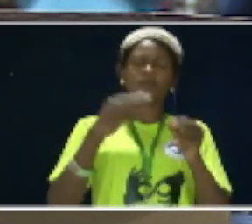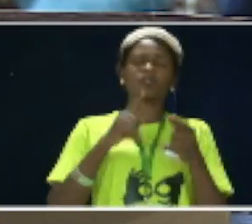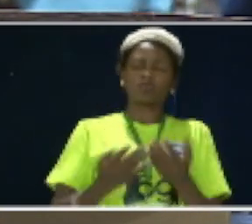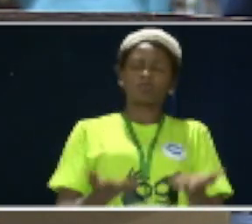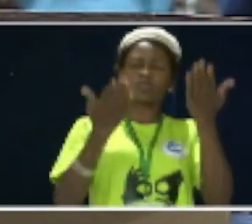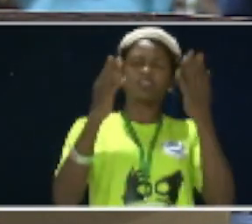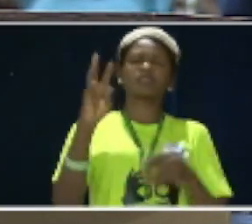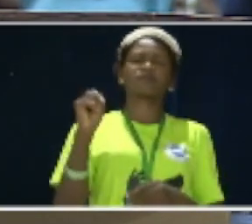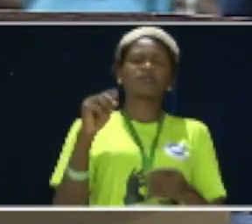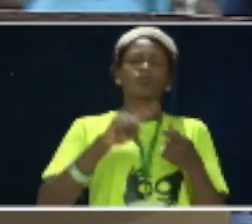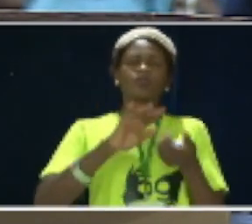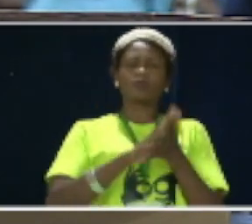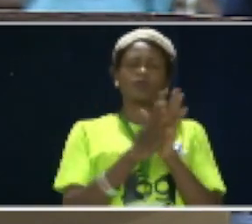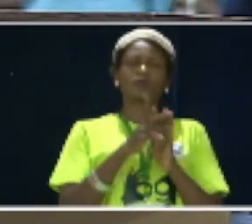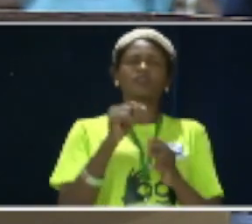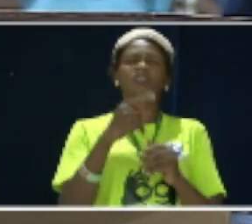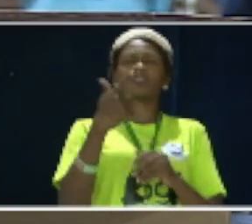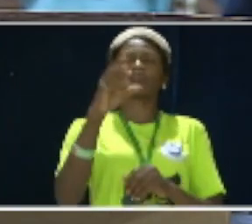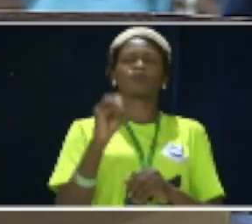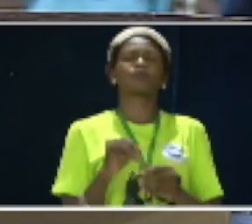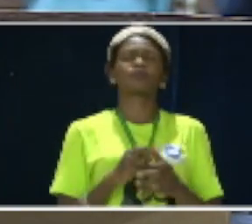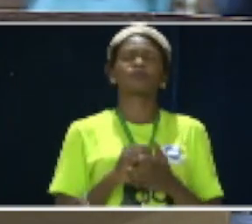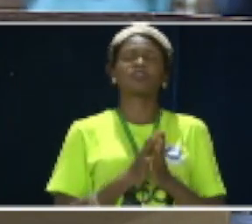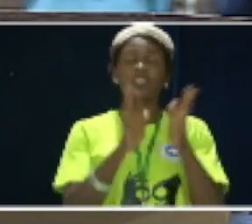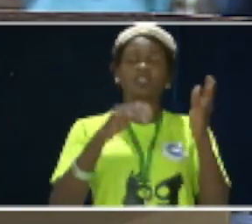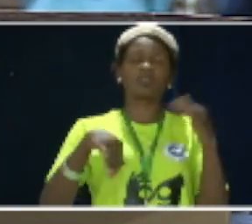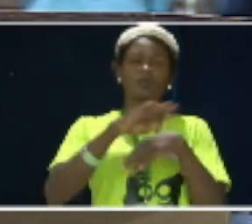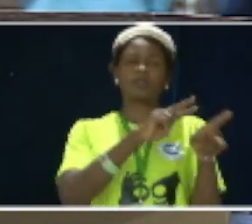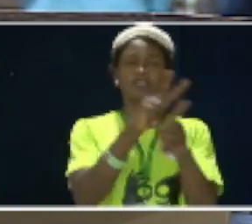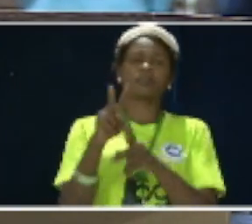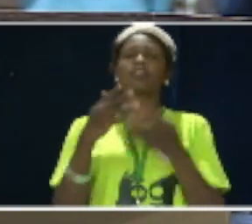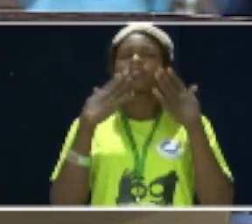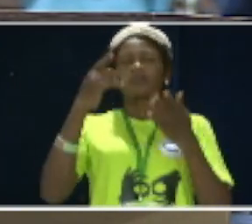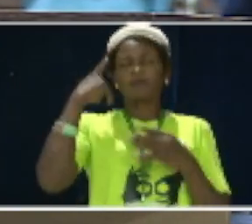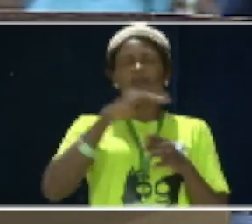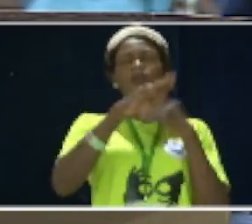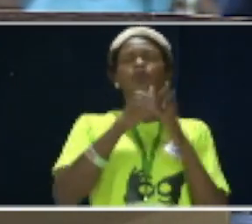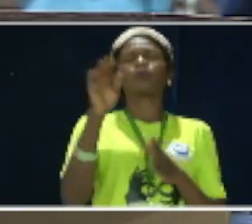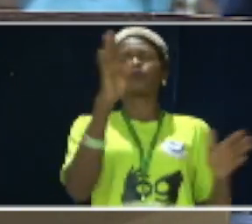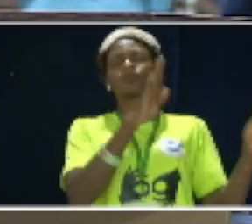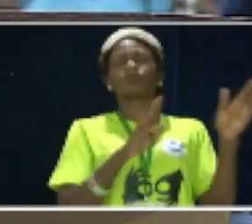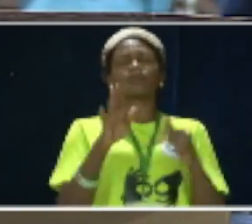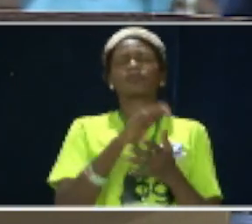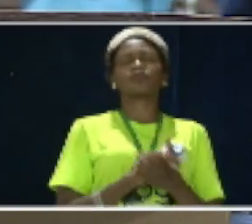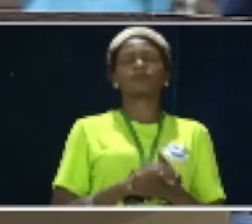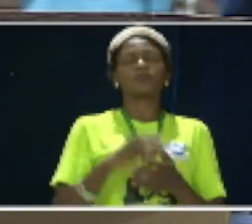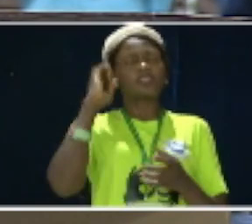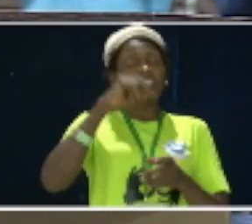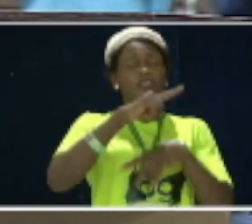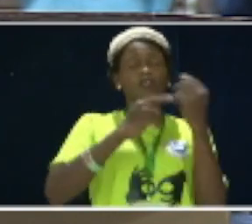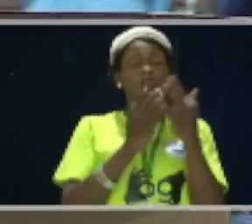him to become the general overseer. Thank you for all the storms he has gone